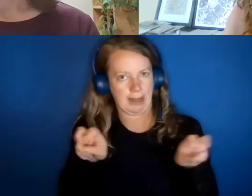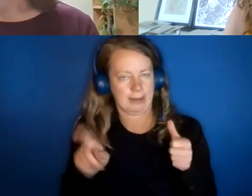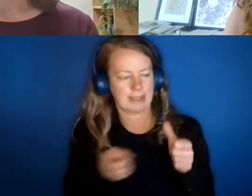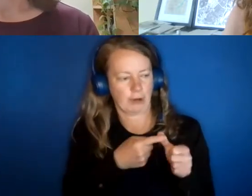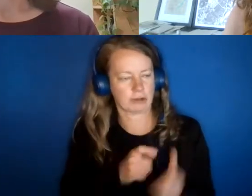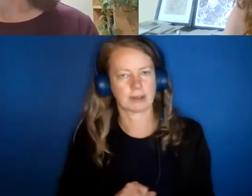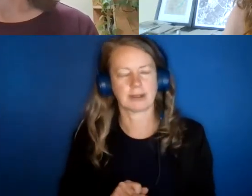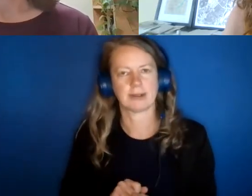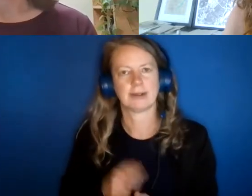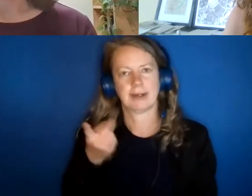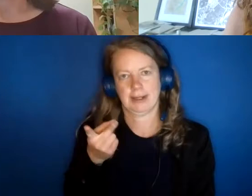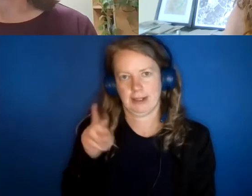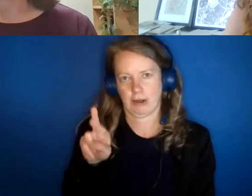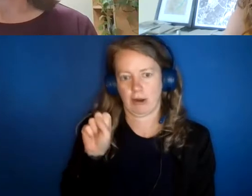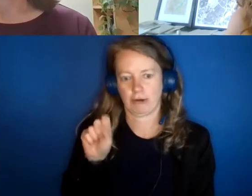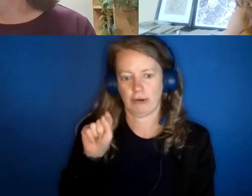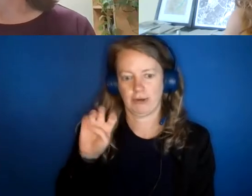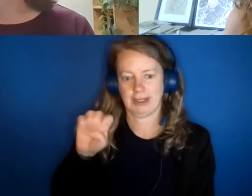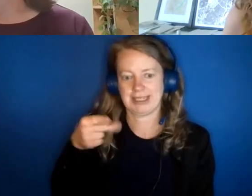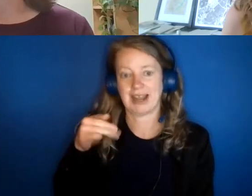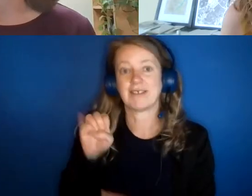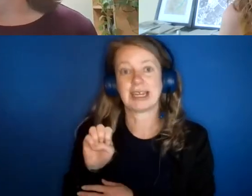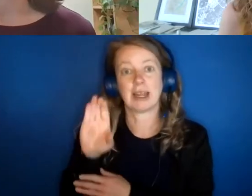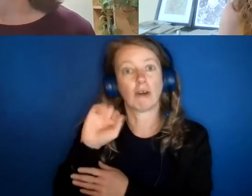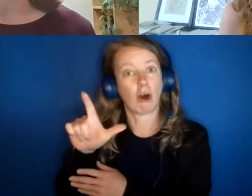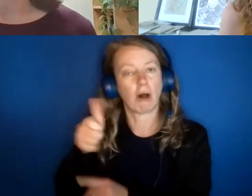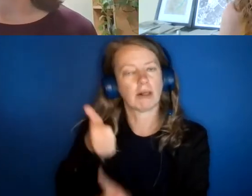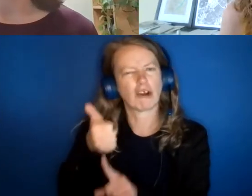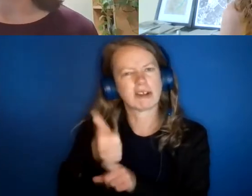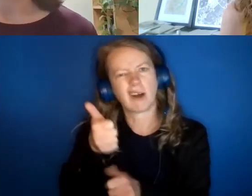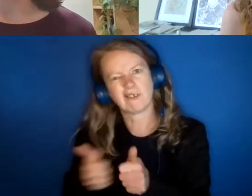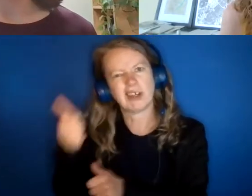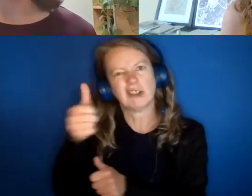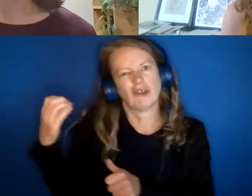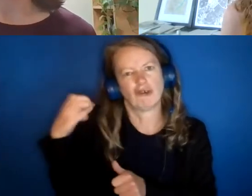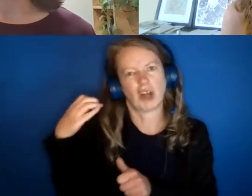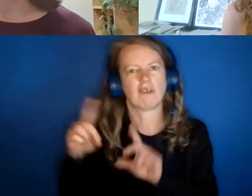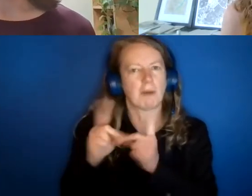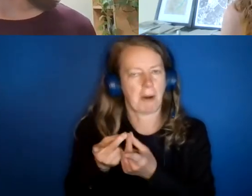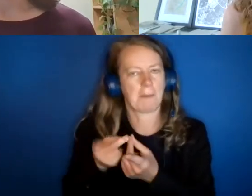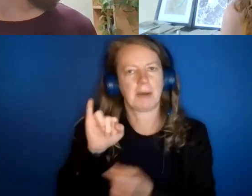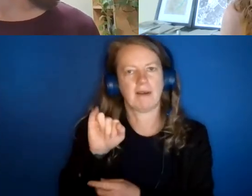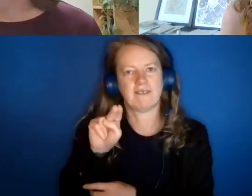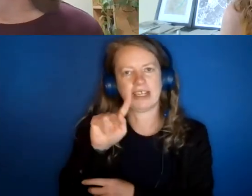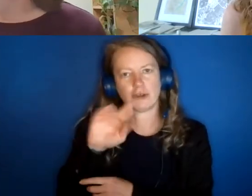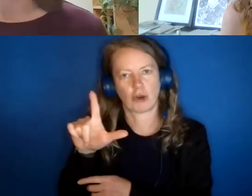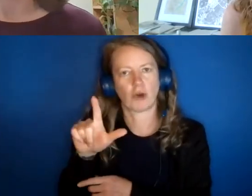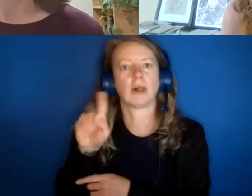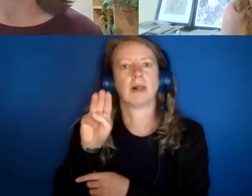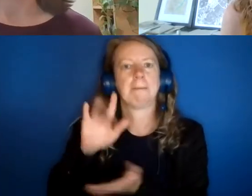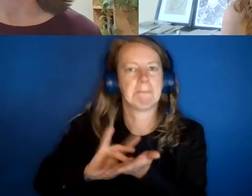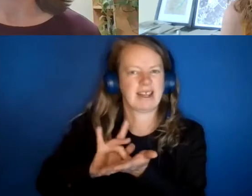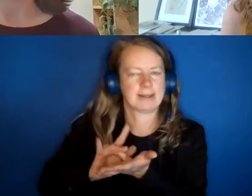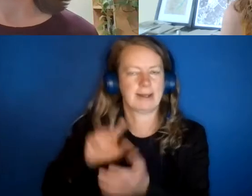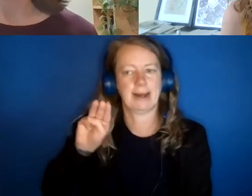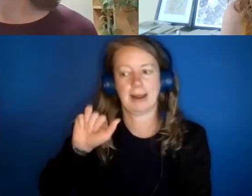So we have Dr. Stephanie Call. She's the chair of the Department of Internal Medicine at MAHEC. She is running